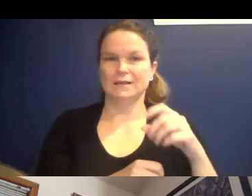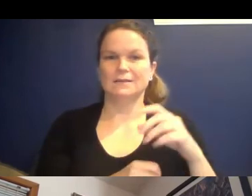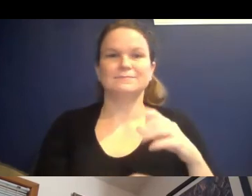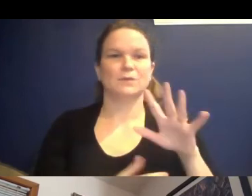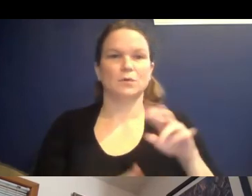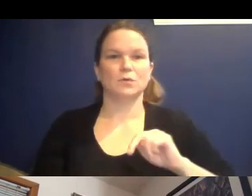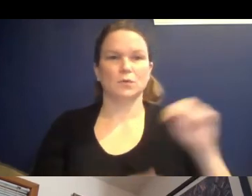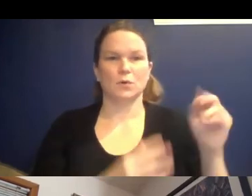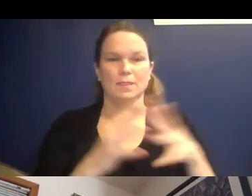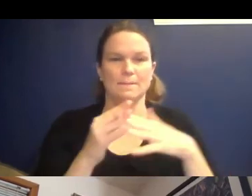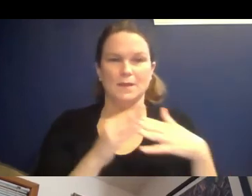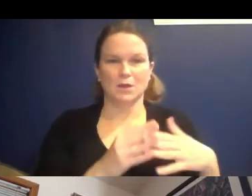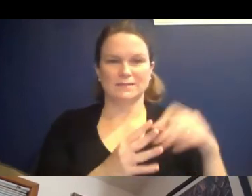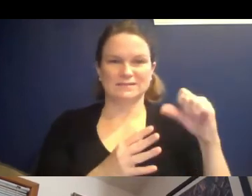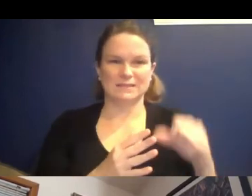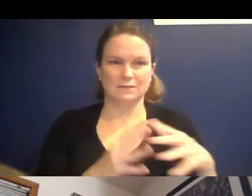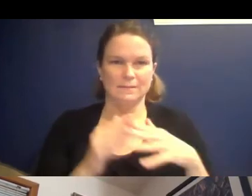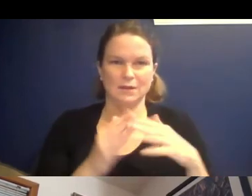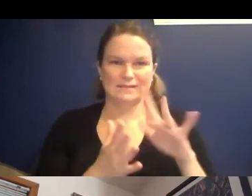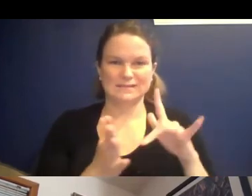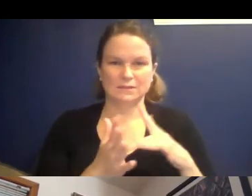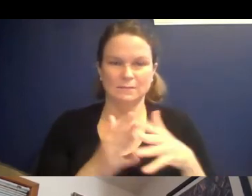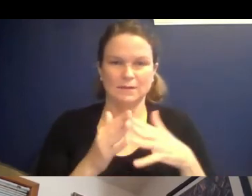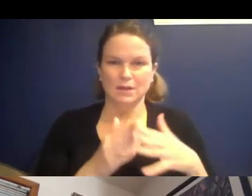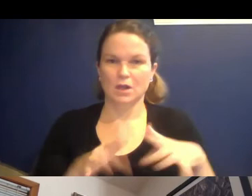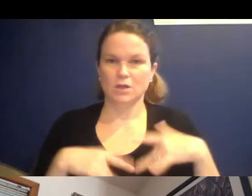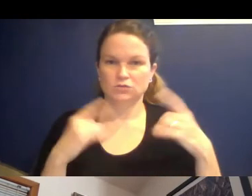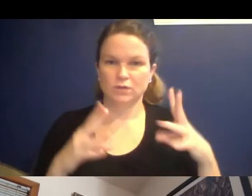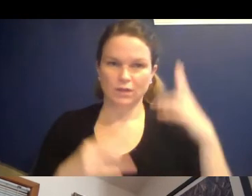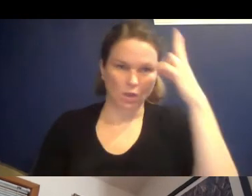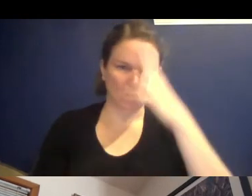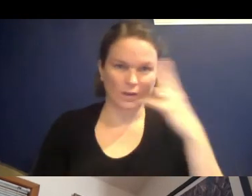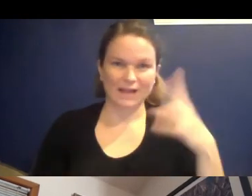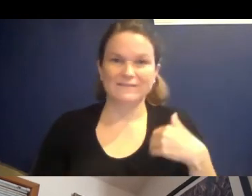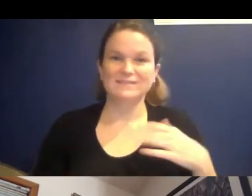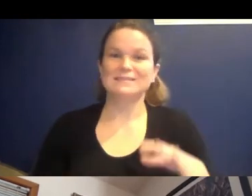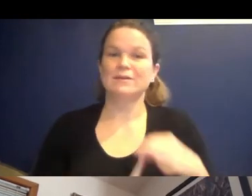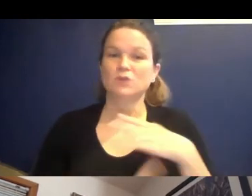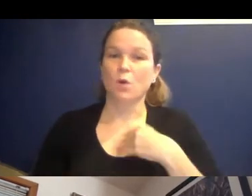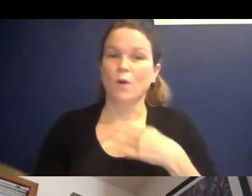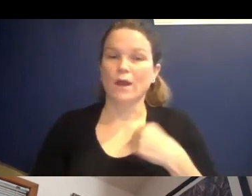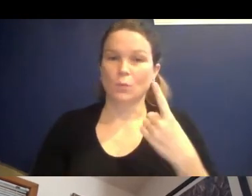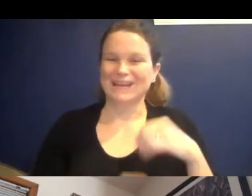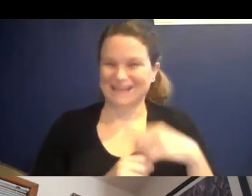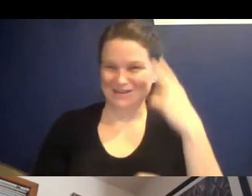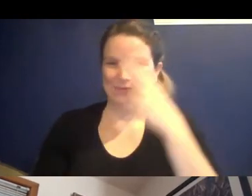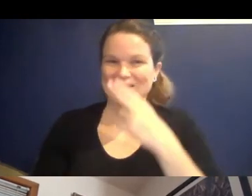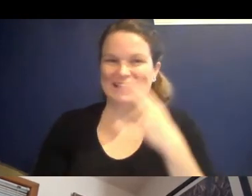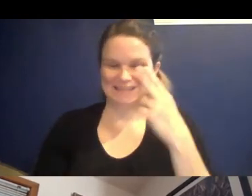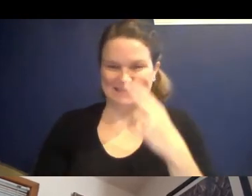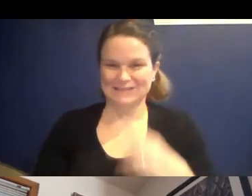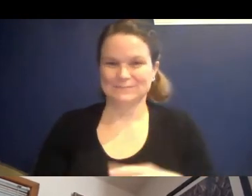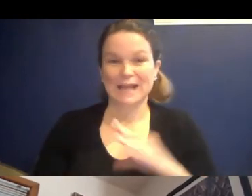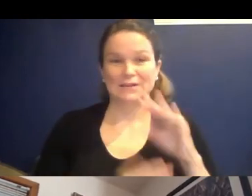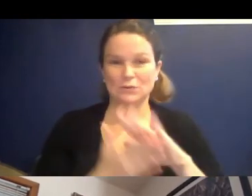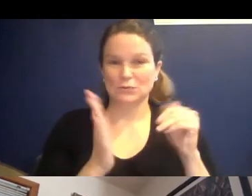New Zealand. They even have a white monarch found in Hawaii. This map shows